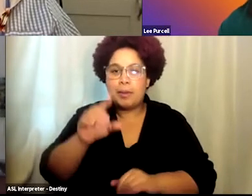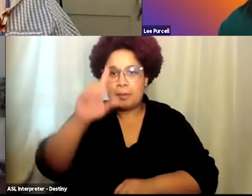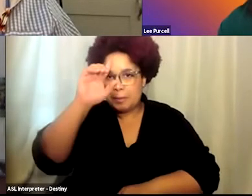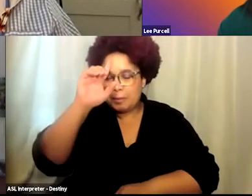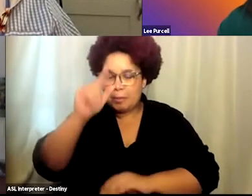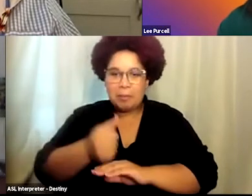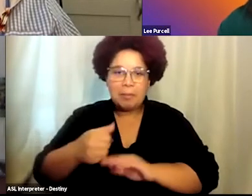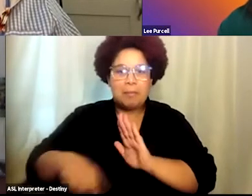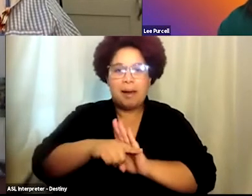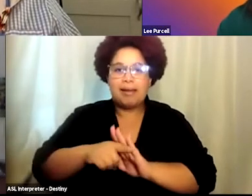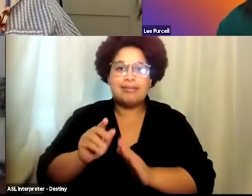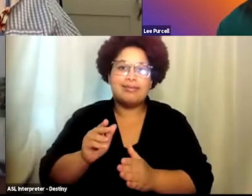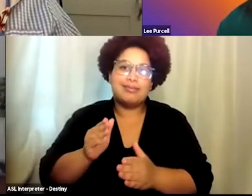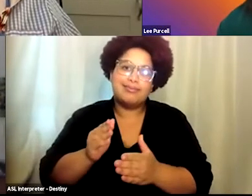women.